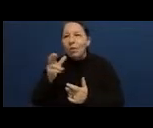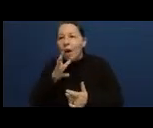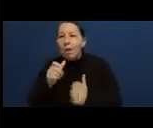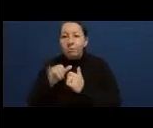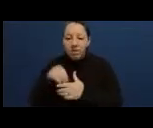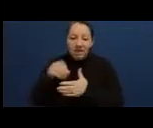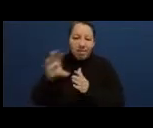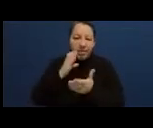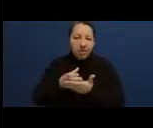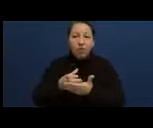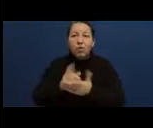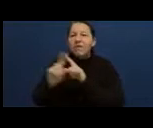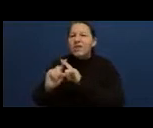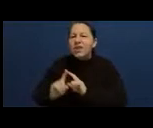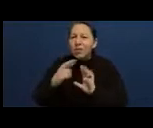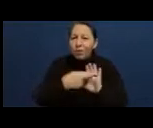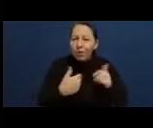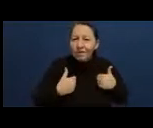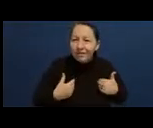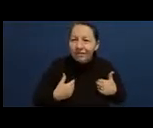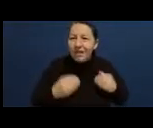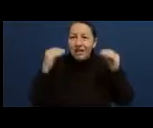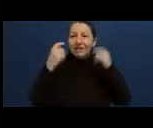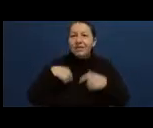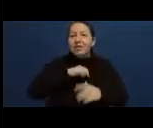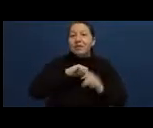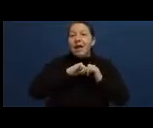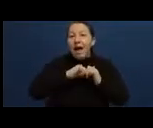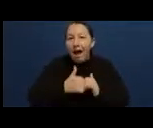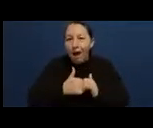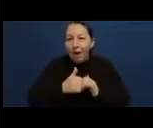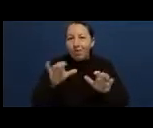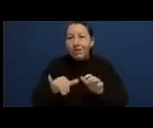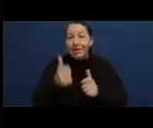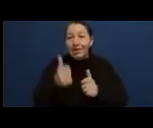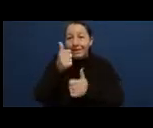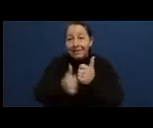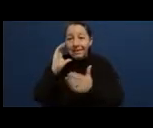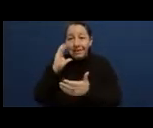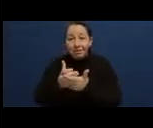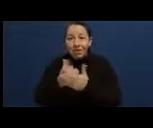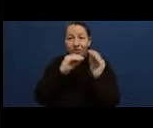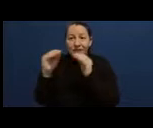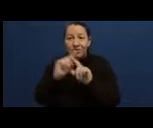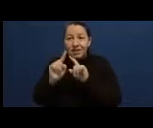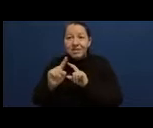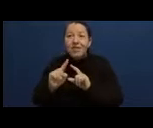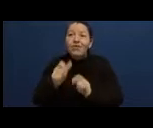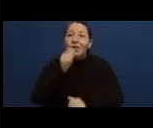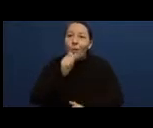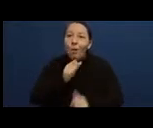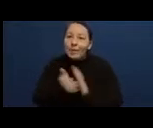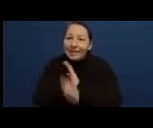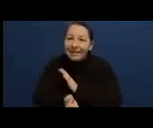and we're taught how to do things. And each one of these pictures is teaching a different coping skill that's going to come into play in